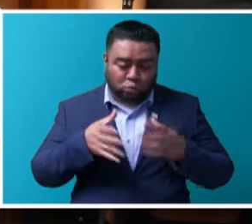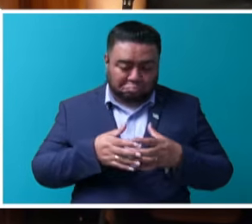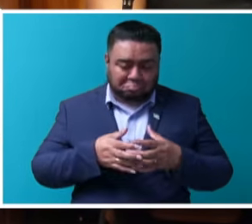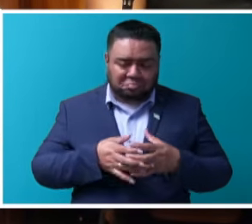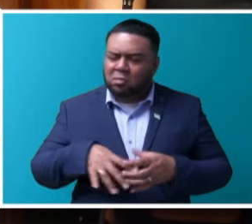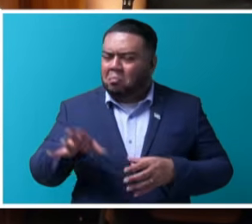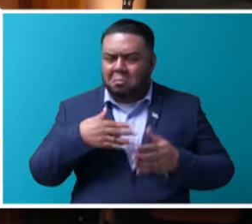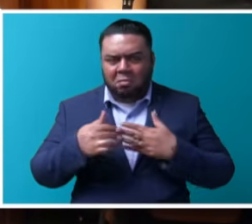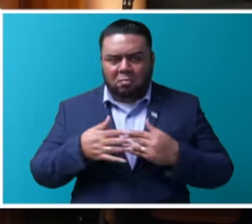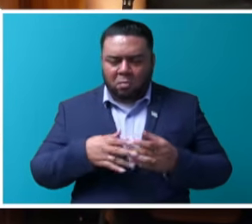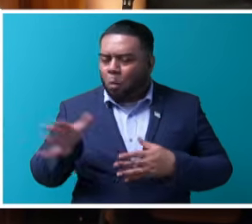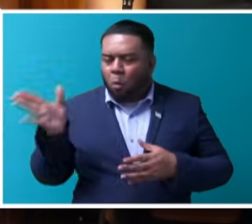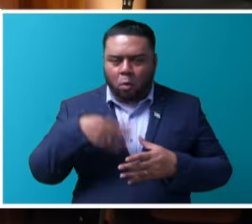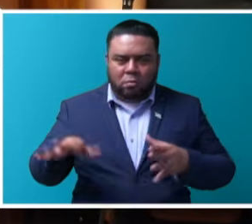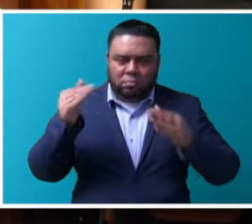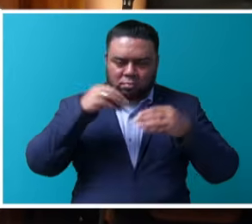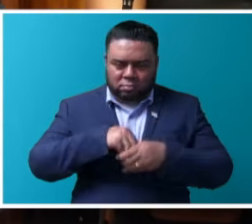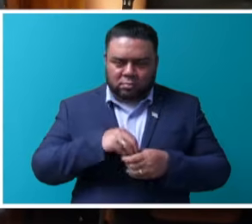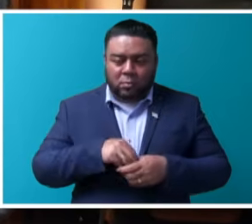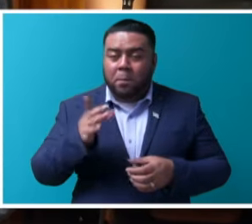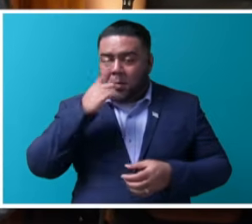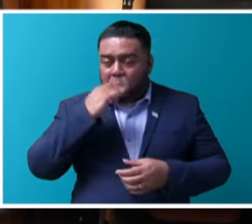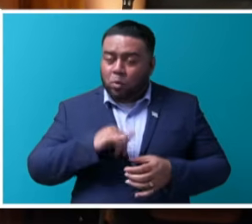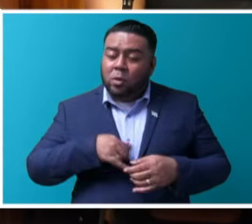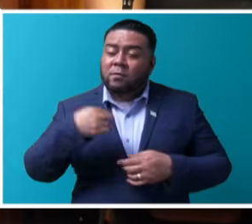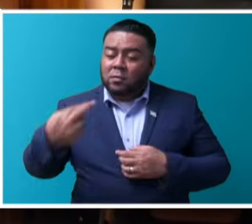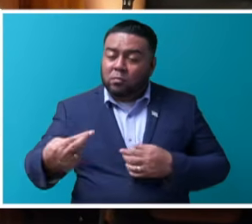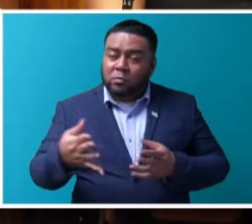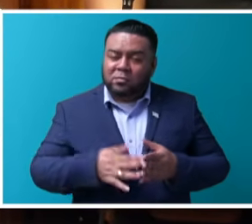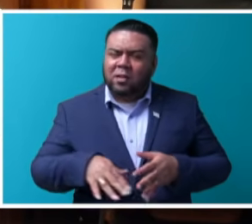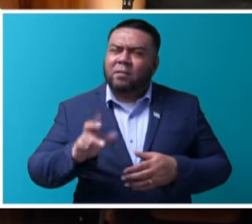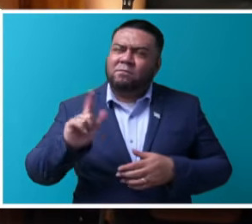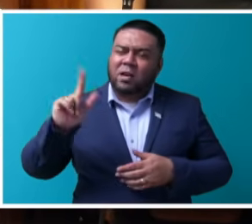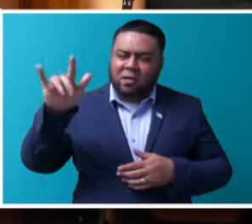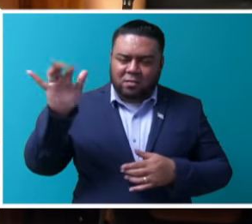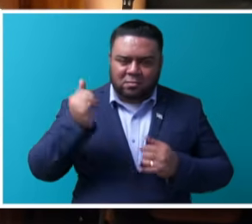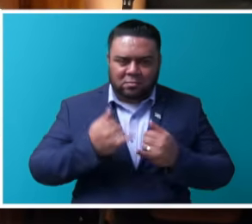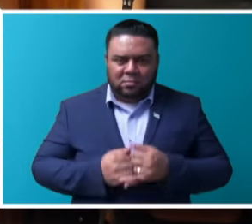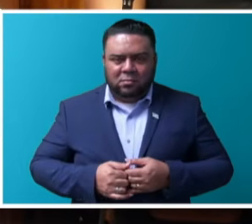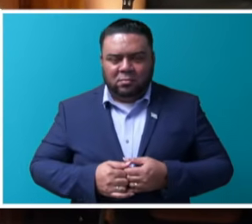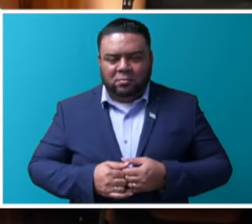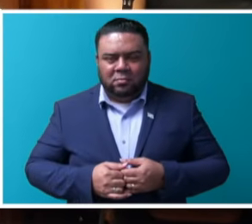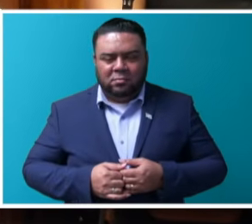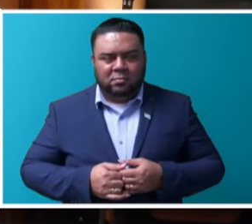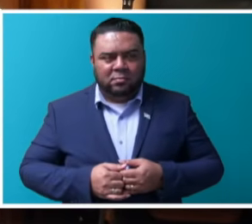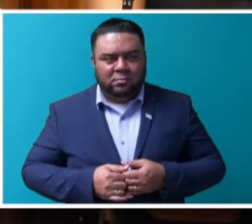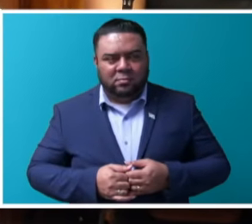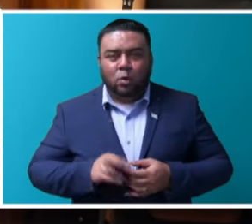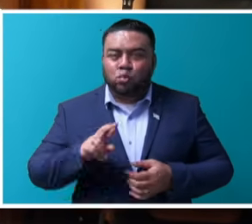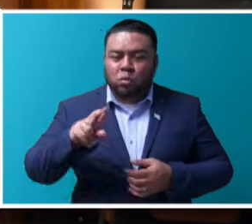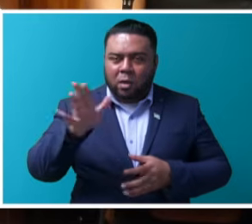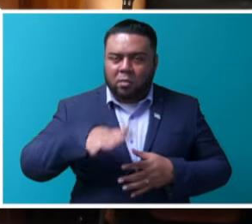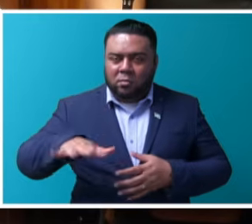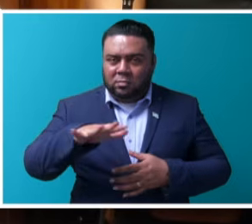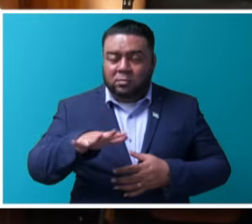of our country. Those living across the road to those living in the most distant parts of our great country.